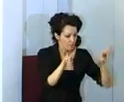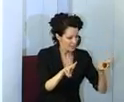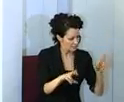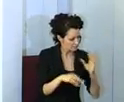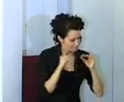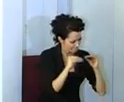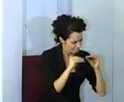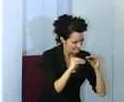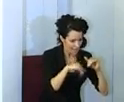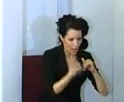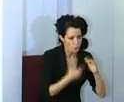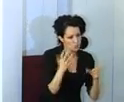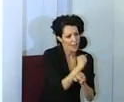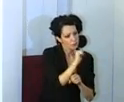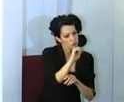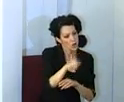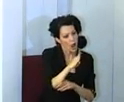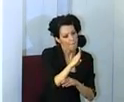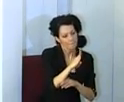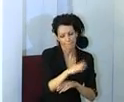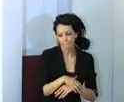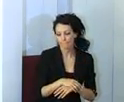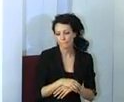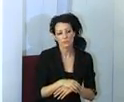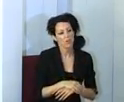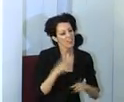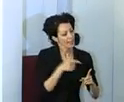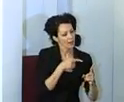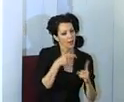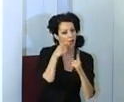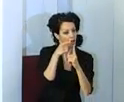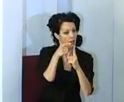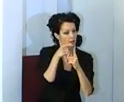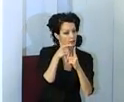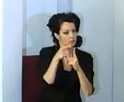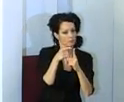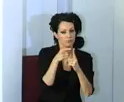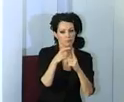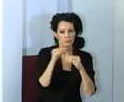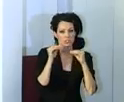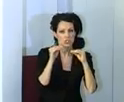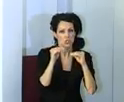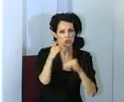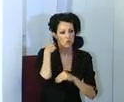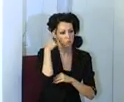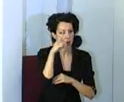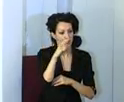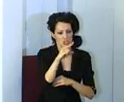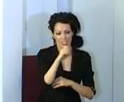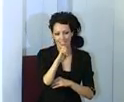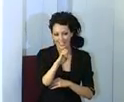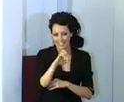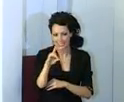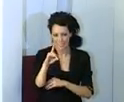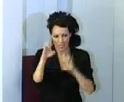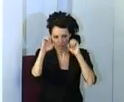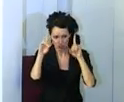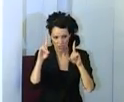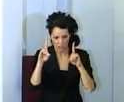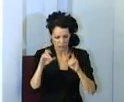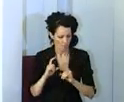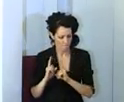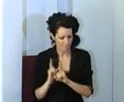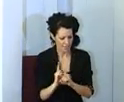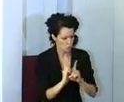help a young person and their resume get to the top of the list. Tutors for a GED education and mentors. So